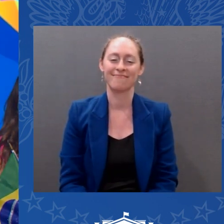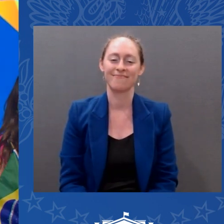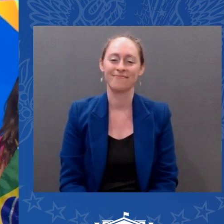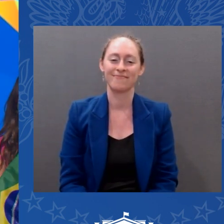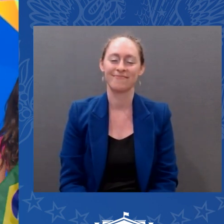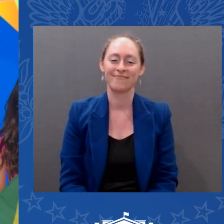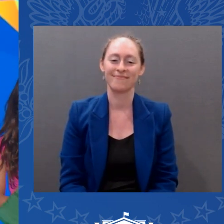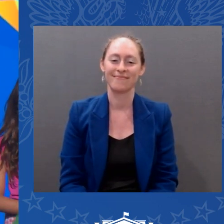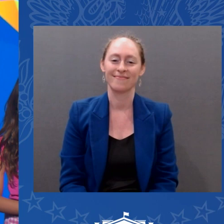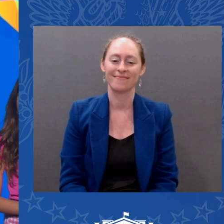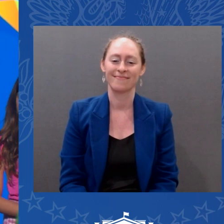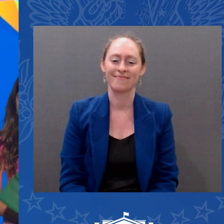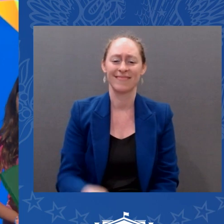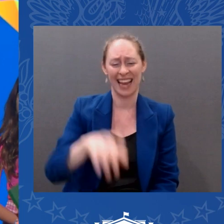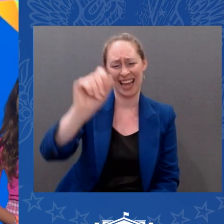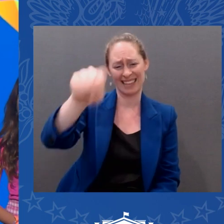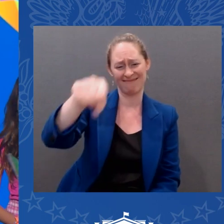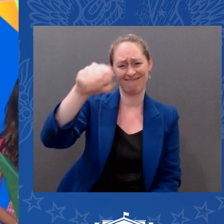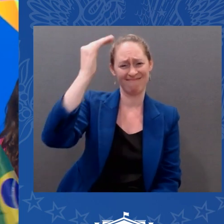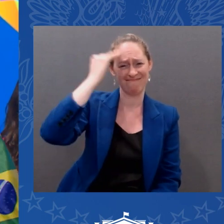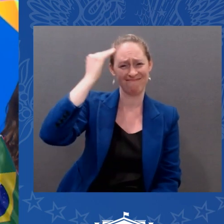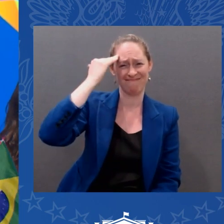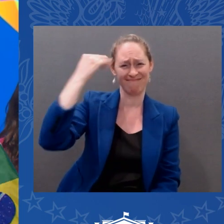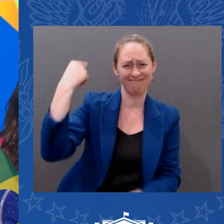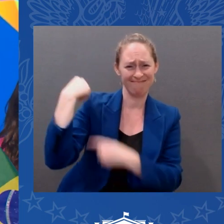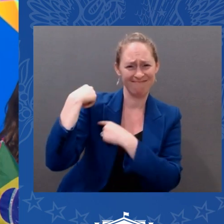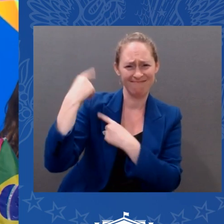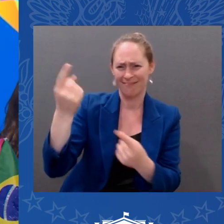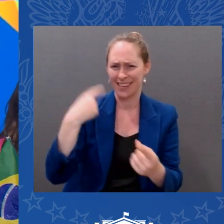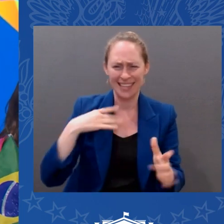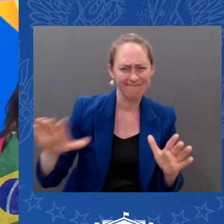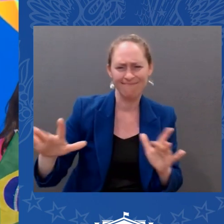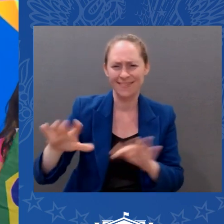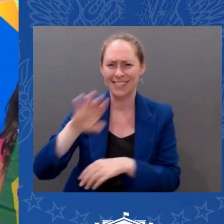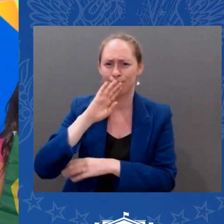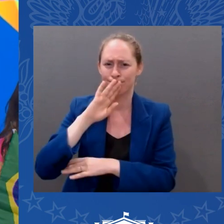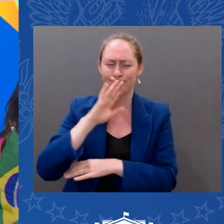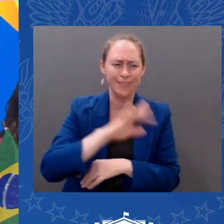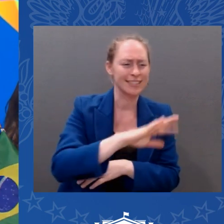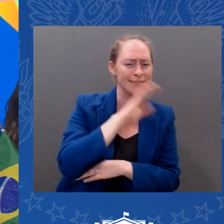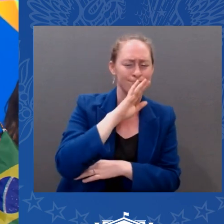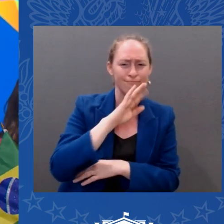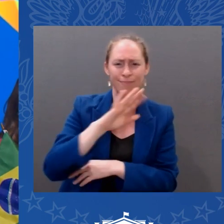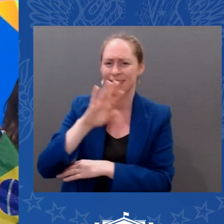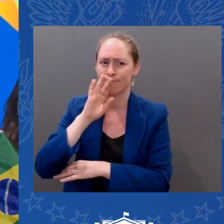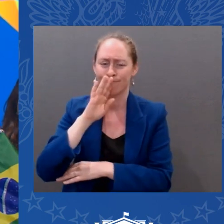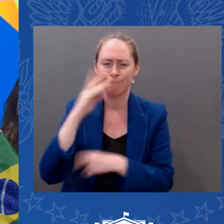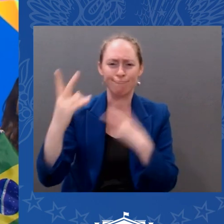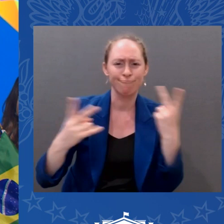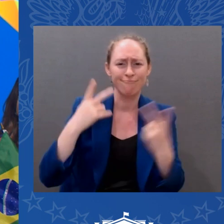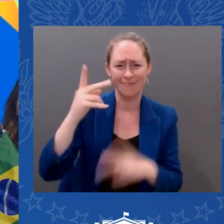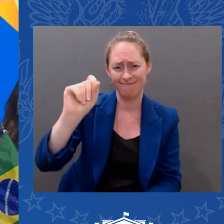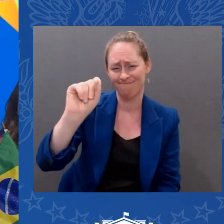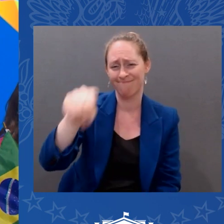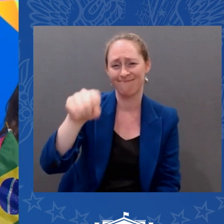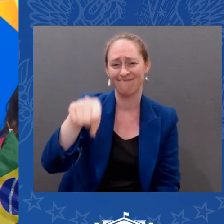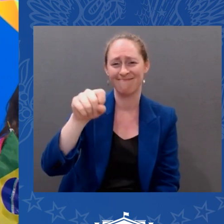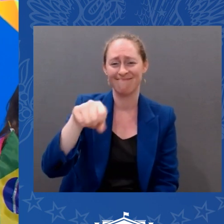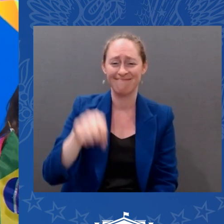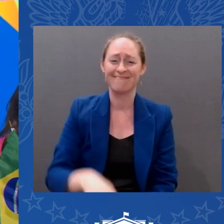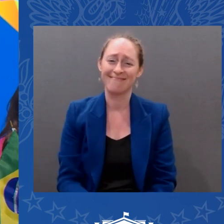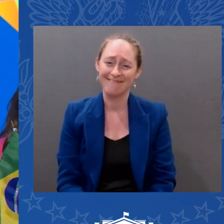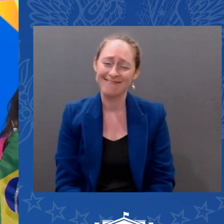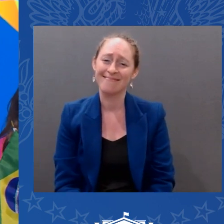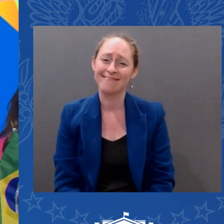the most difficult years we've ever lived with the toughest challenges any of us have ever faced, this is our time